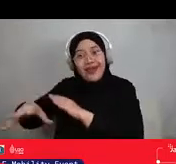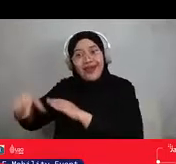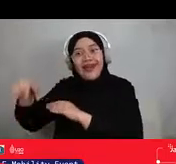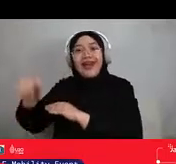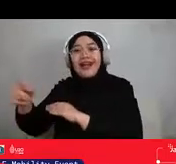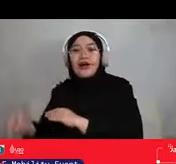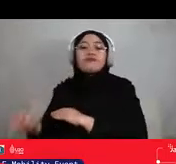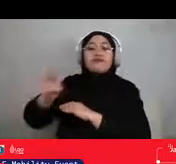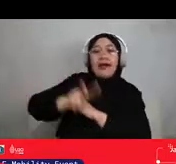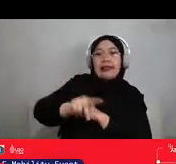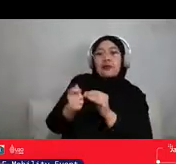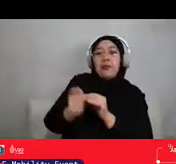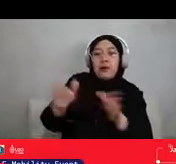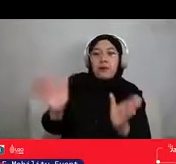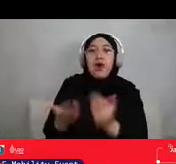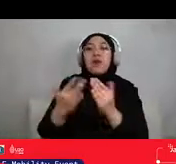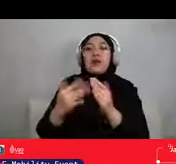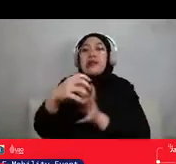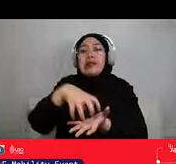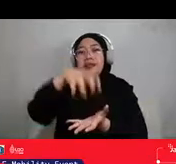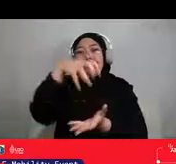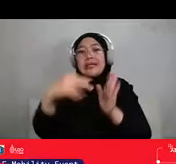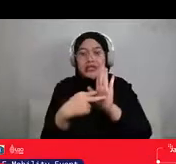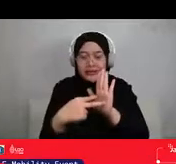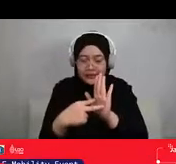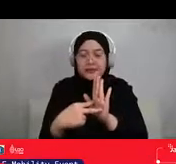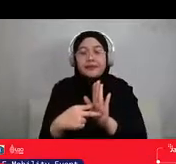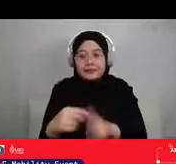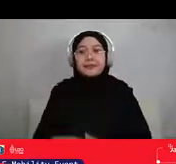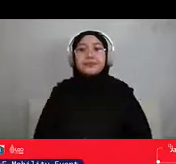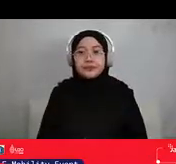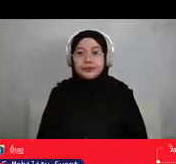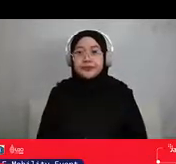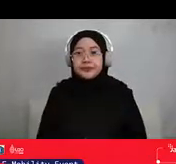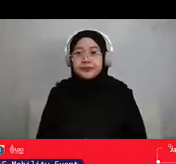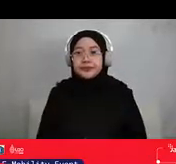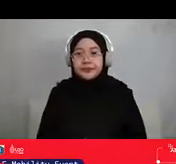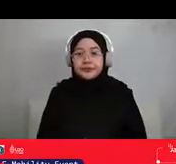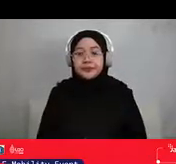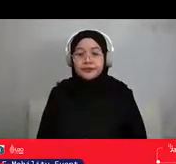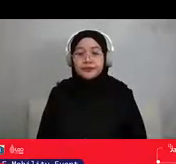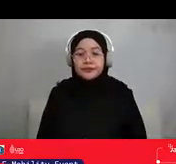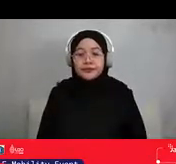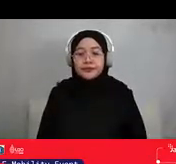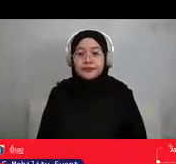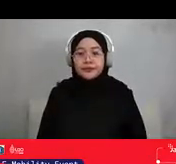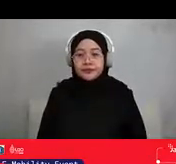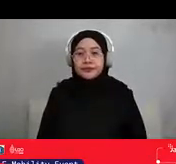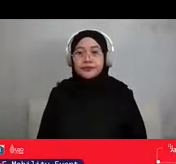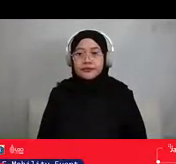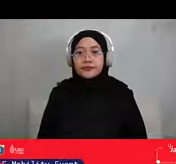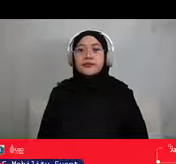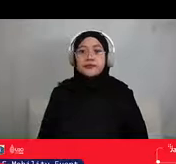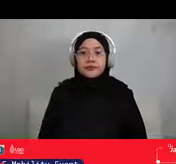bus can be reduced substantially if we can separate out the ownership of the battery and the charging infrastructure. Next slide.